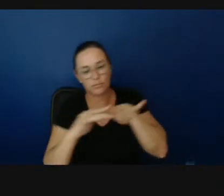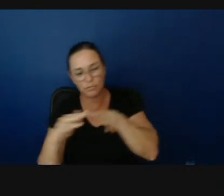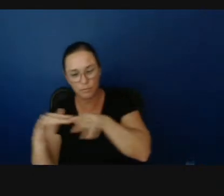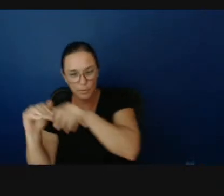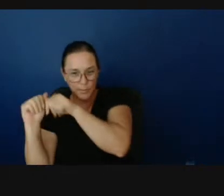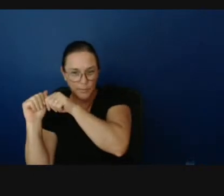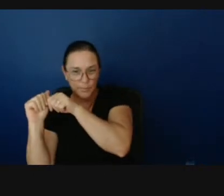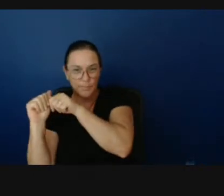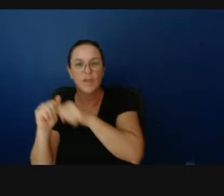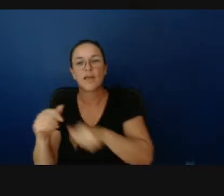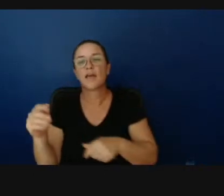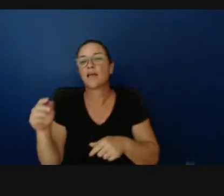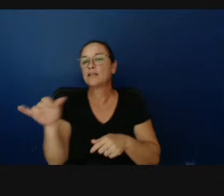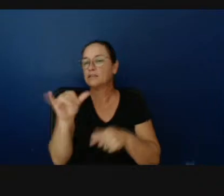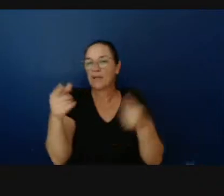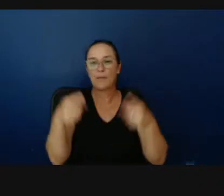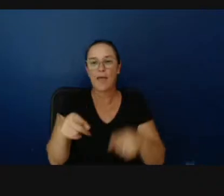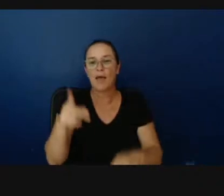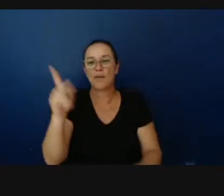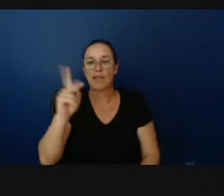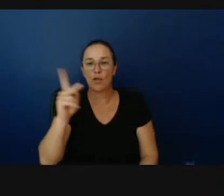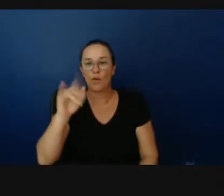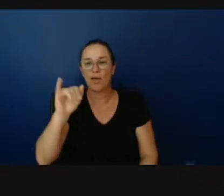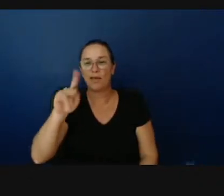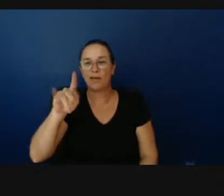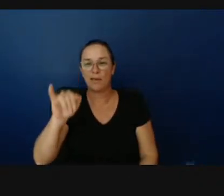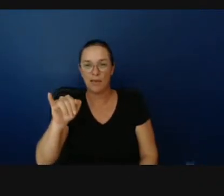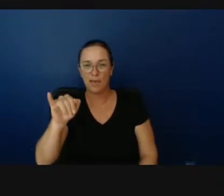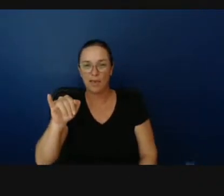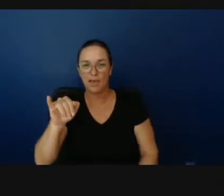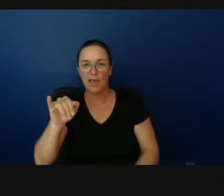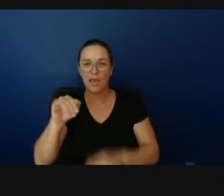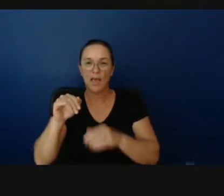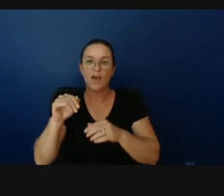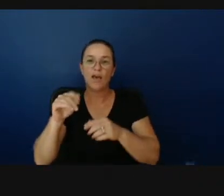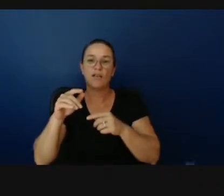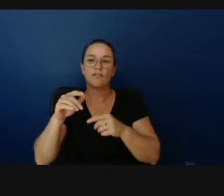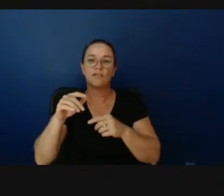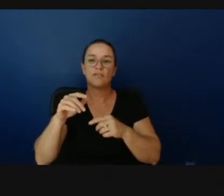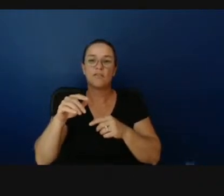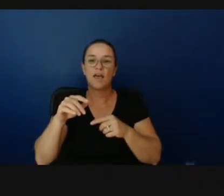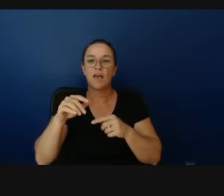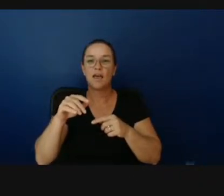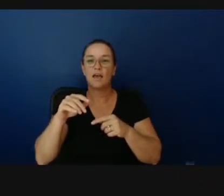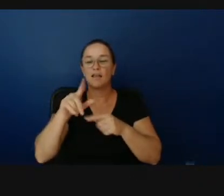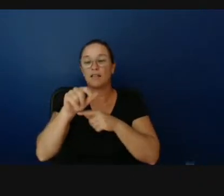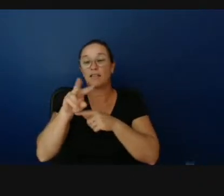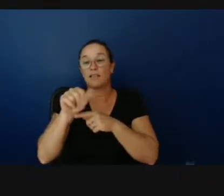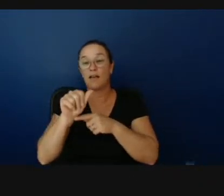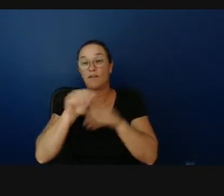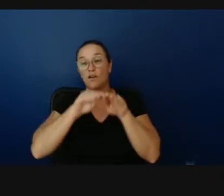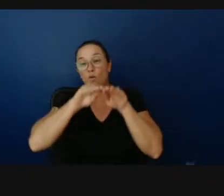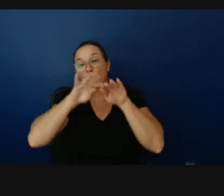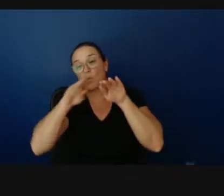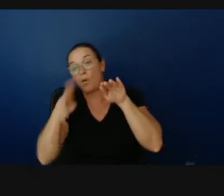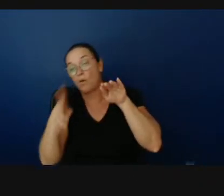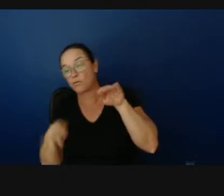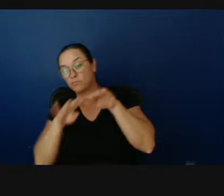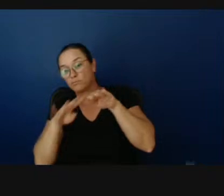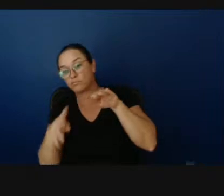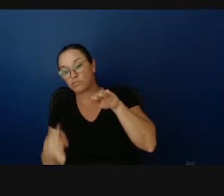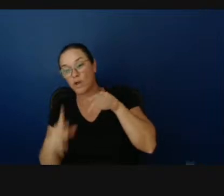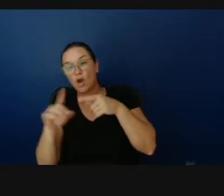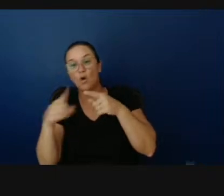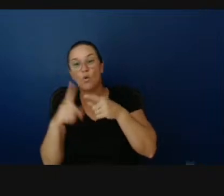Kīlauea Iki, where you get lava draining back into the vent when the eruption slows and eventually maybe effusion